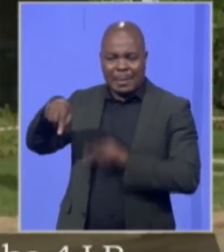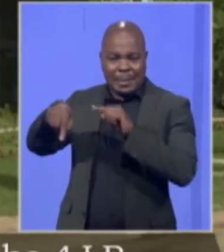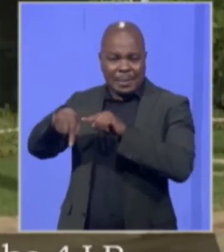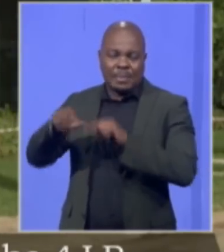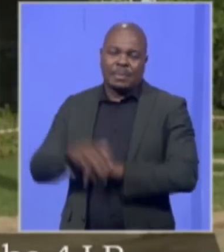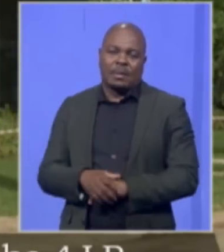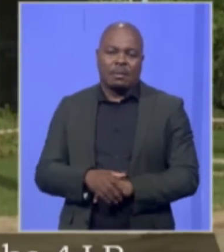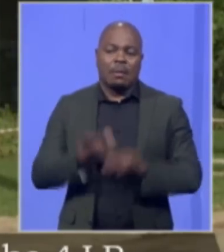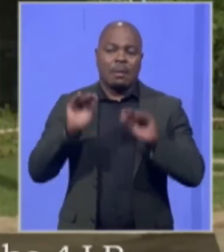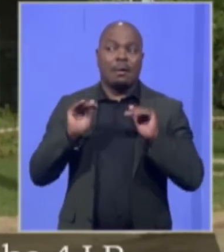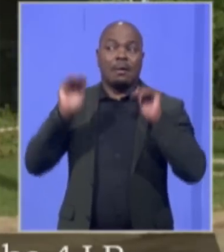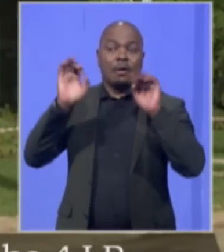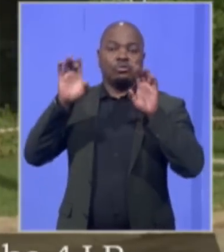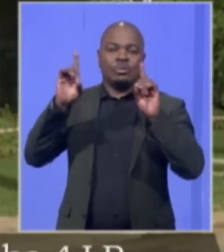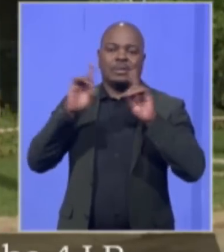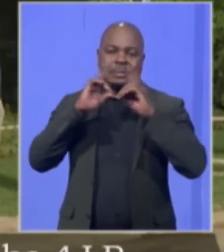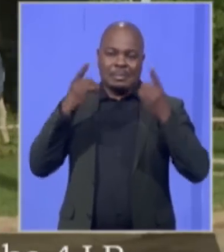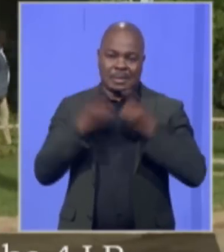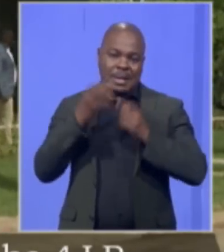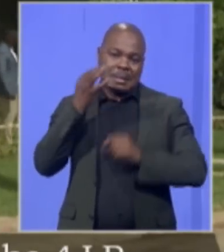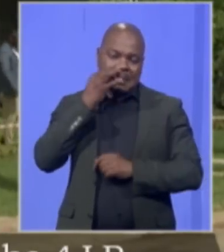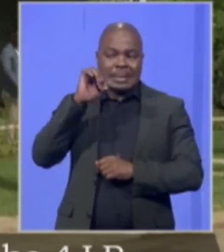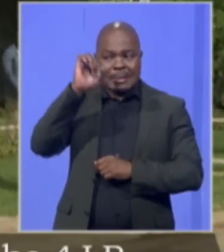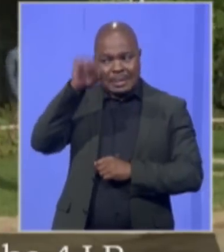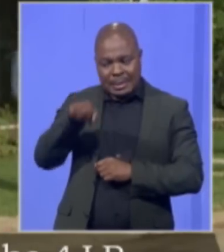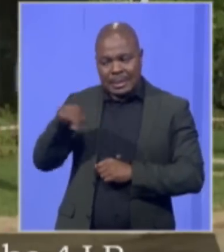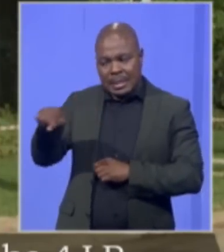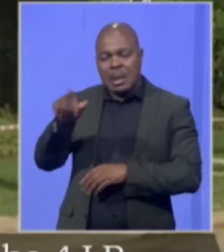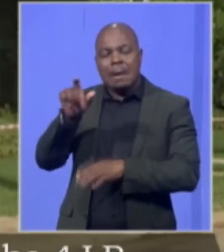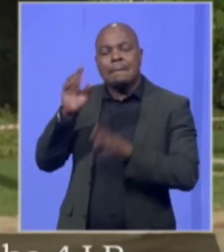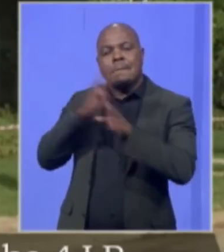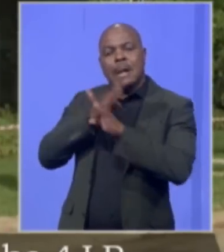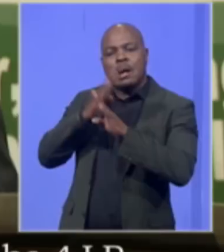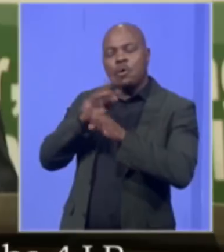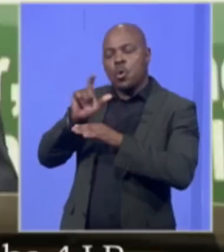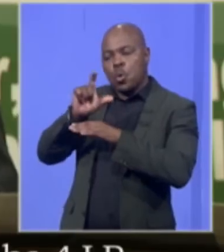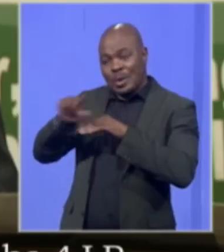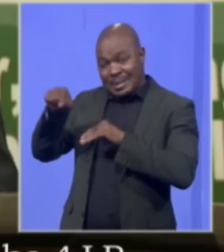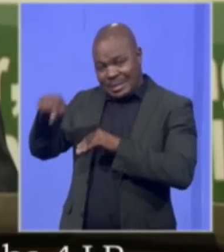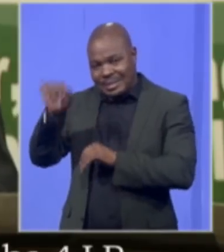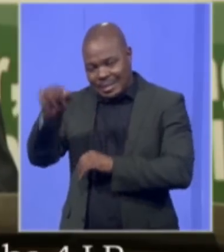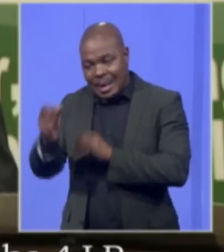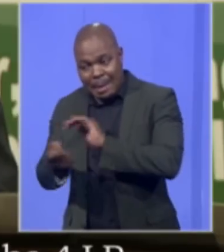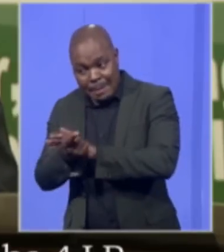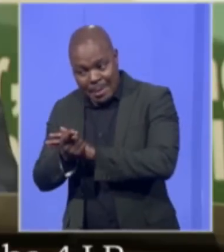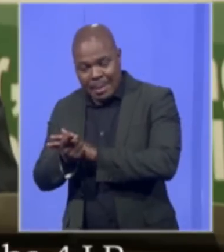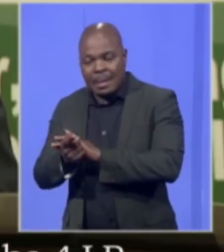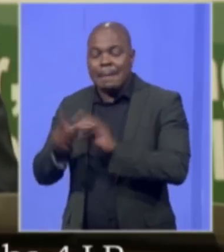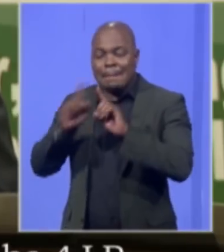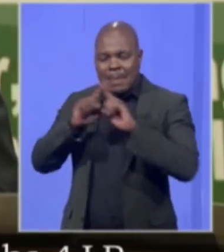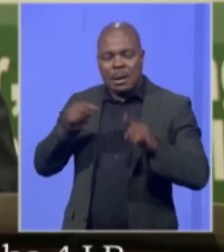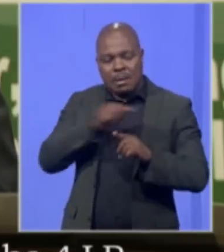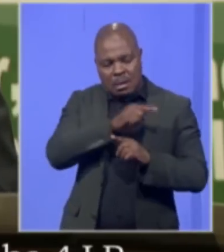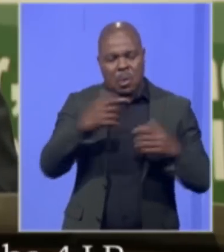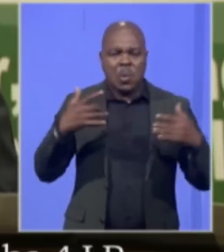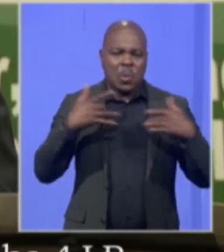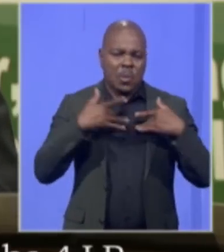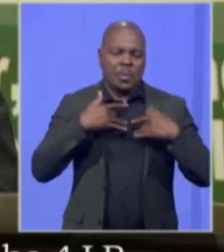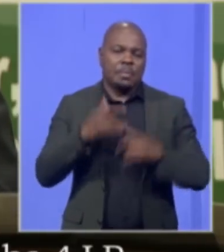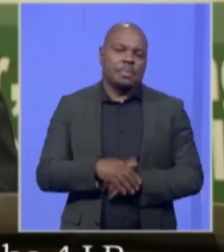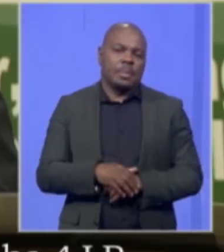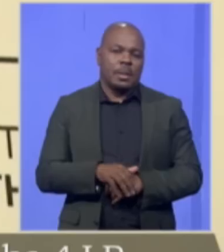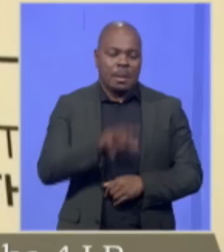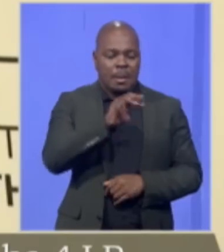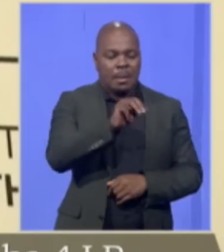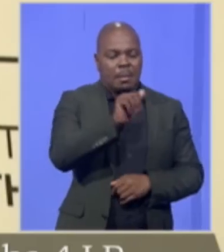Kgoro ya thuto ya godimo e re le ge tiragalo e diragetše ka collegeng ya private e fela e tloga e hlobaetša. Manamela o re